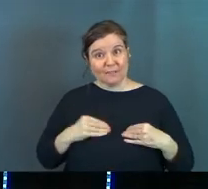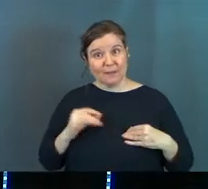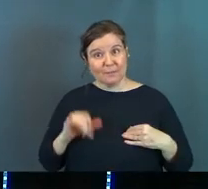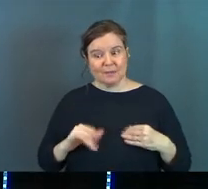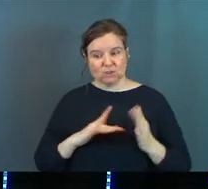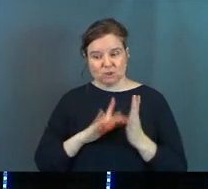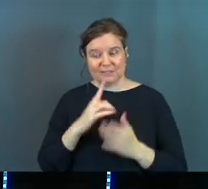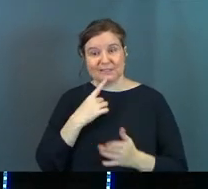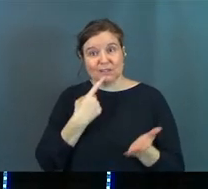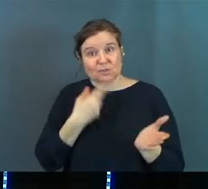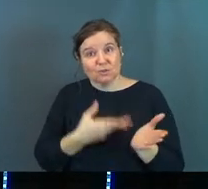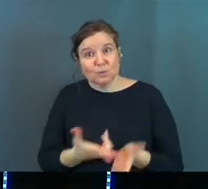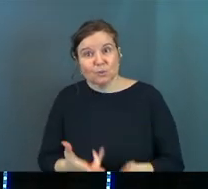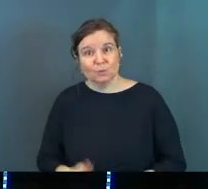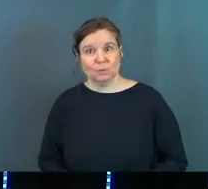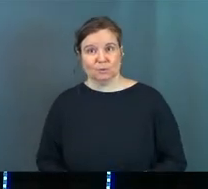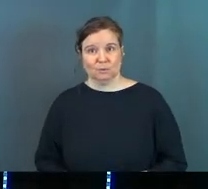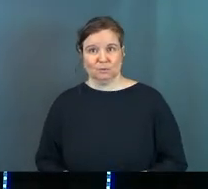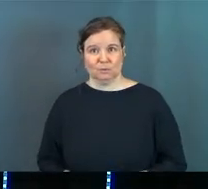Because Jesus said it's true.